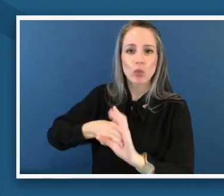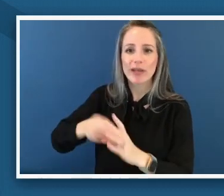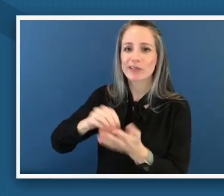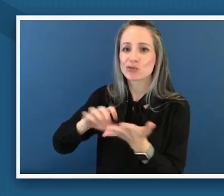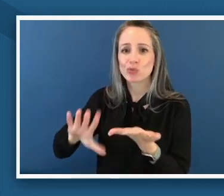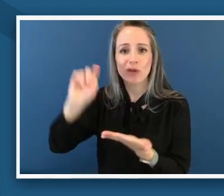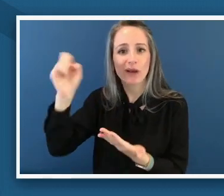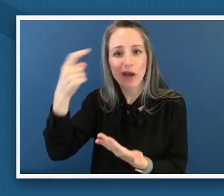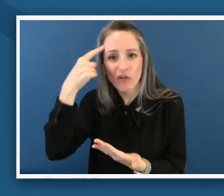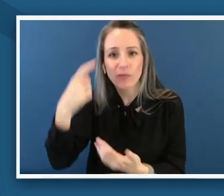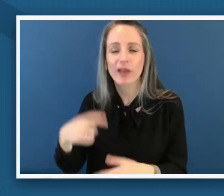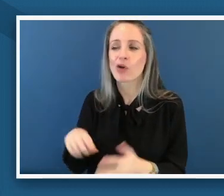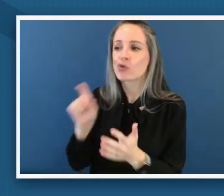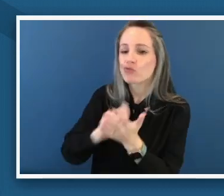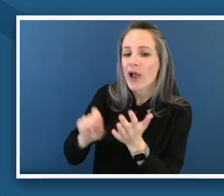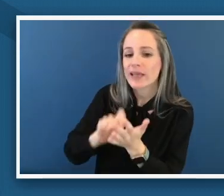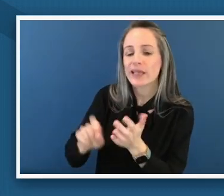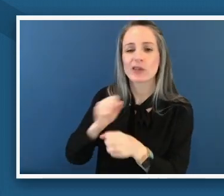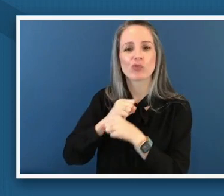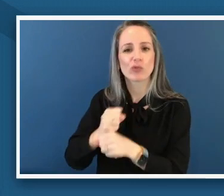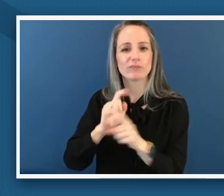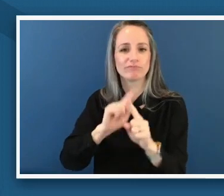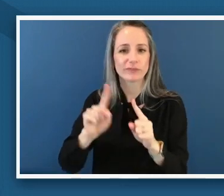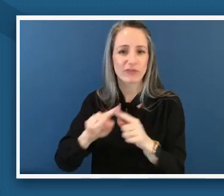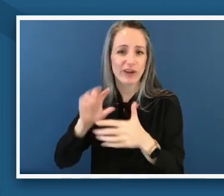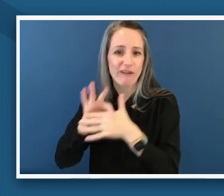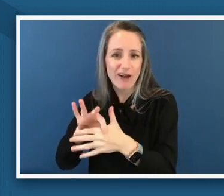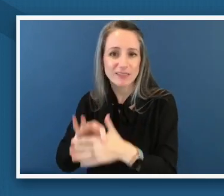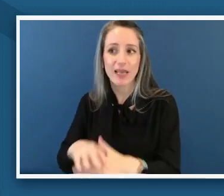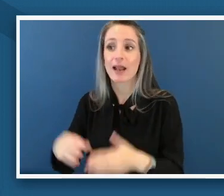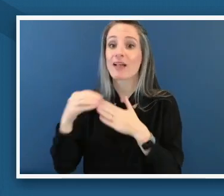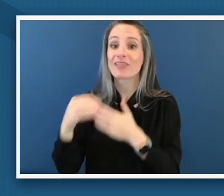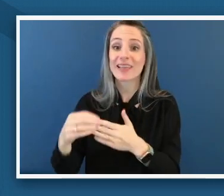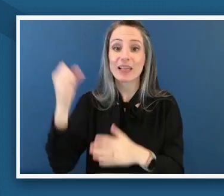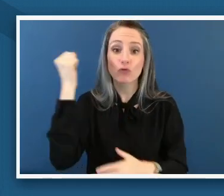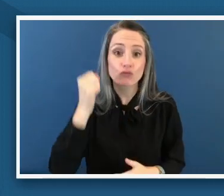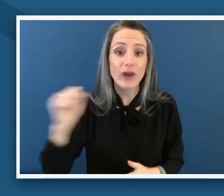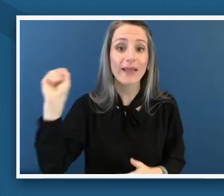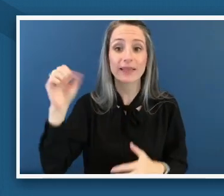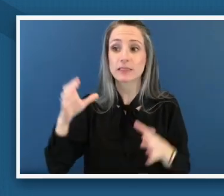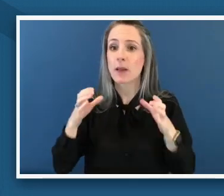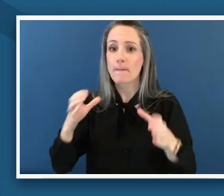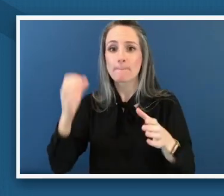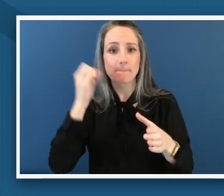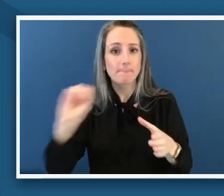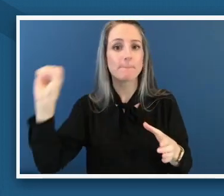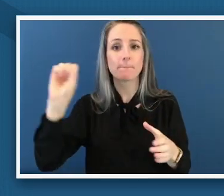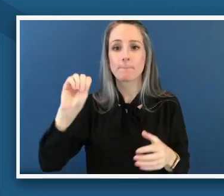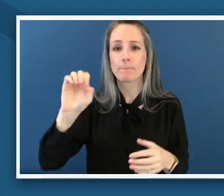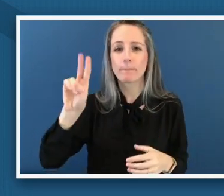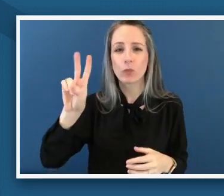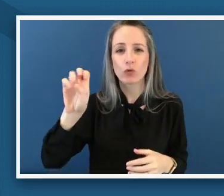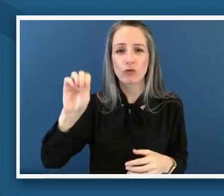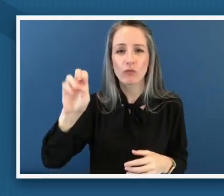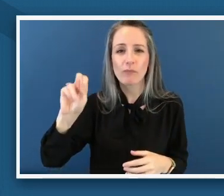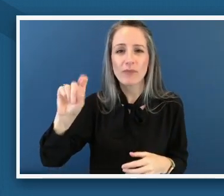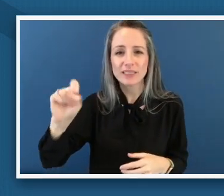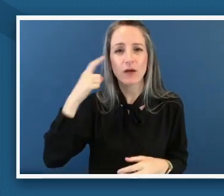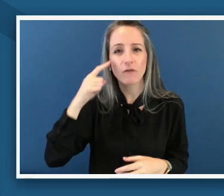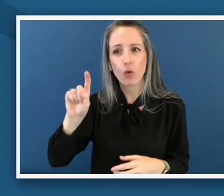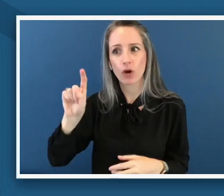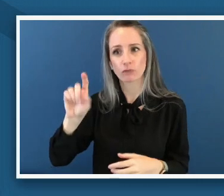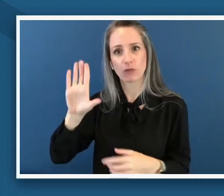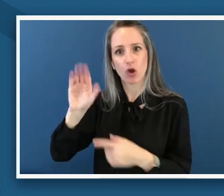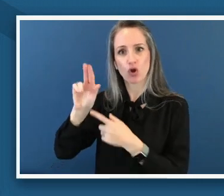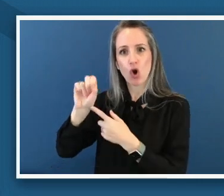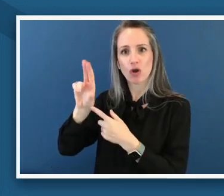creating digital content, or leading rallies and movements for the causes they believe in. Student voice can mean a lot of different things depending on where